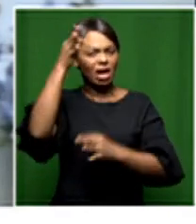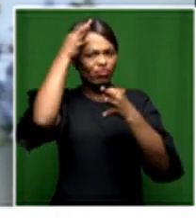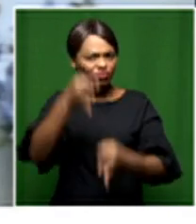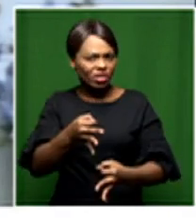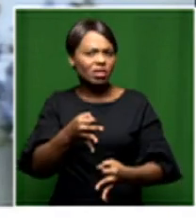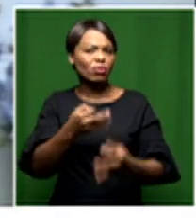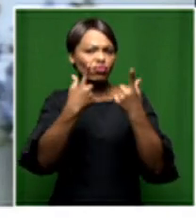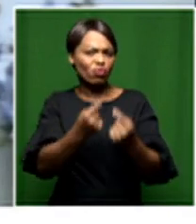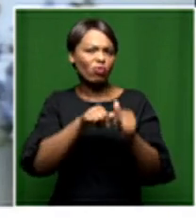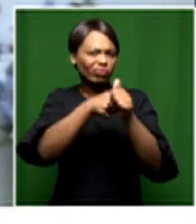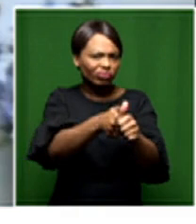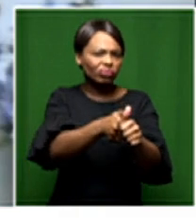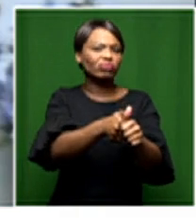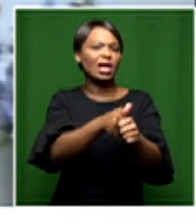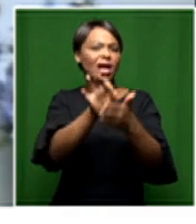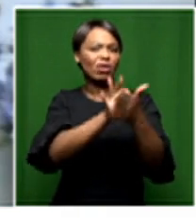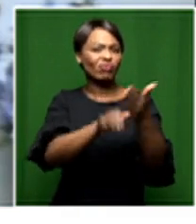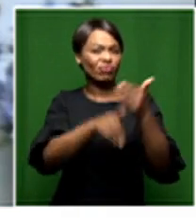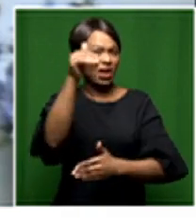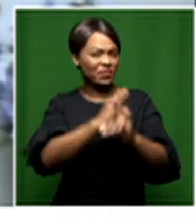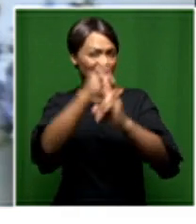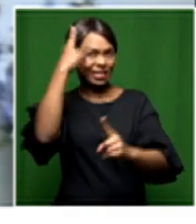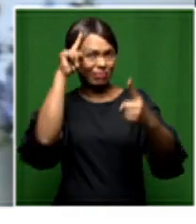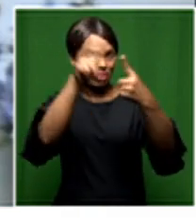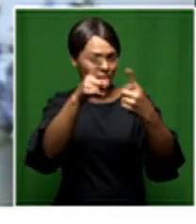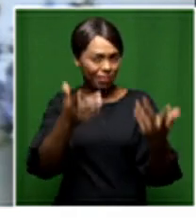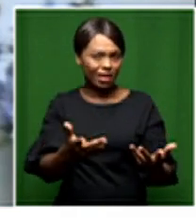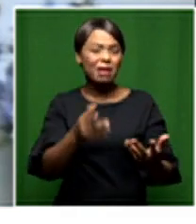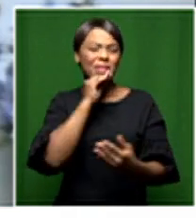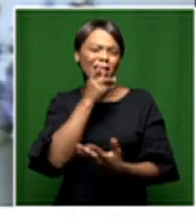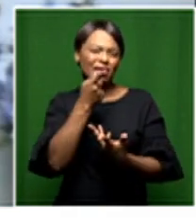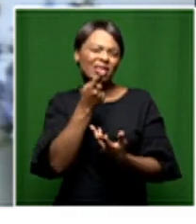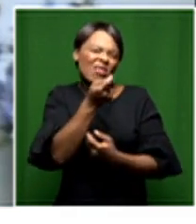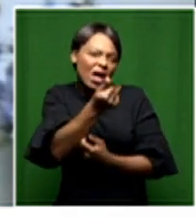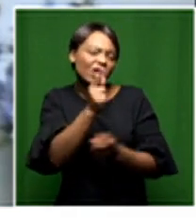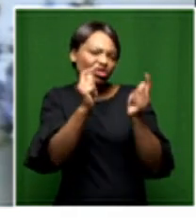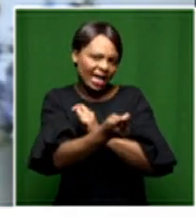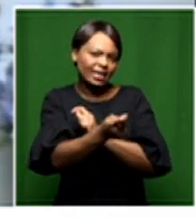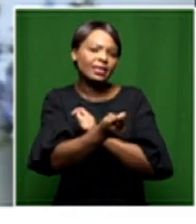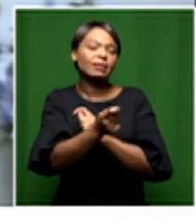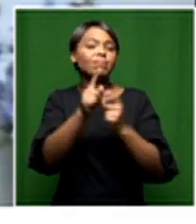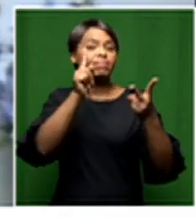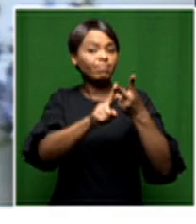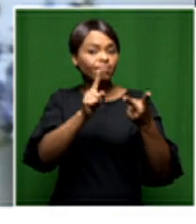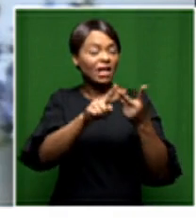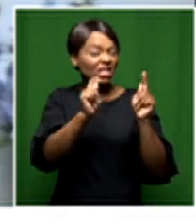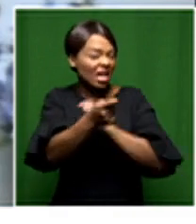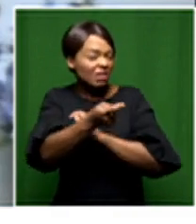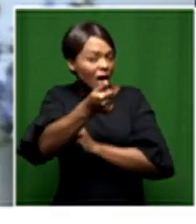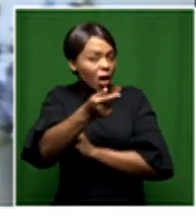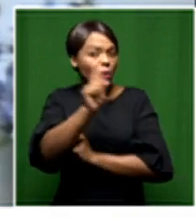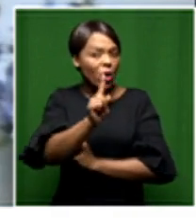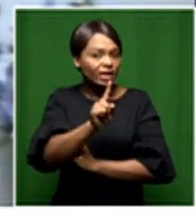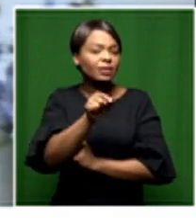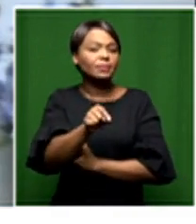the 2019 electoral victory. So that is a small point of change. The other small point of change might be